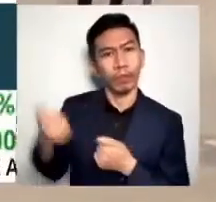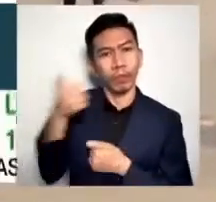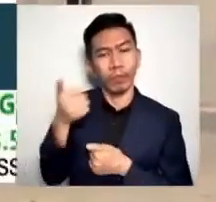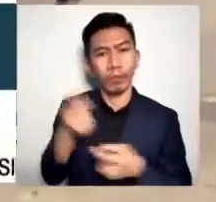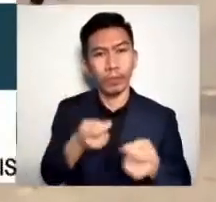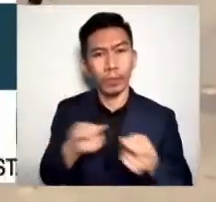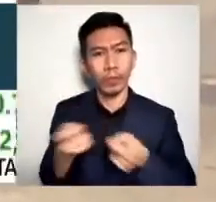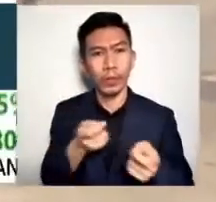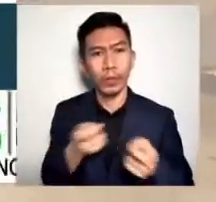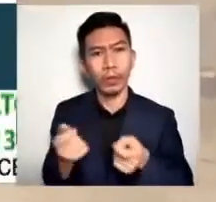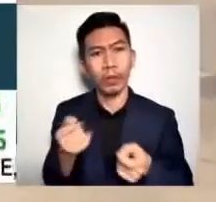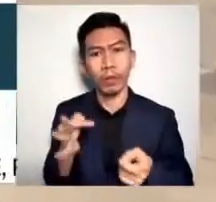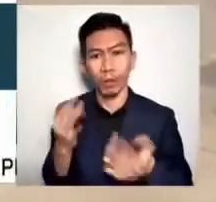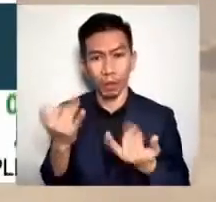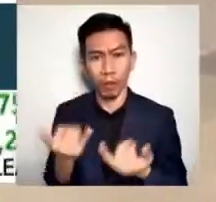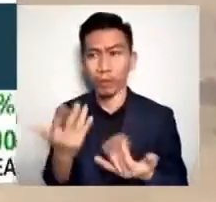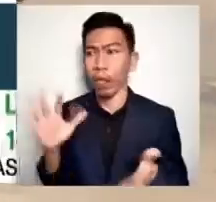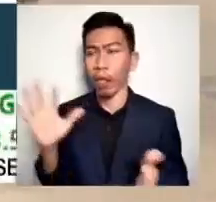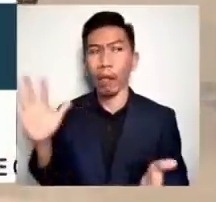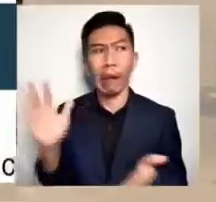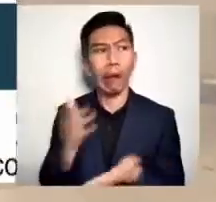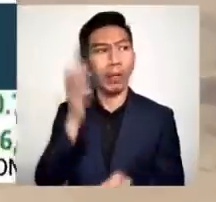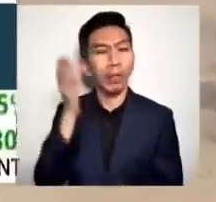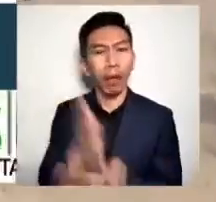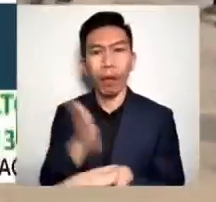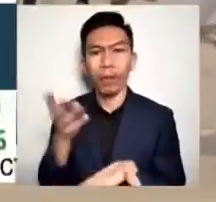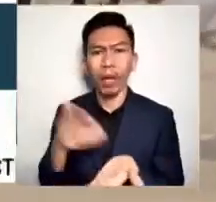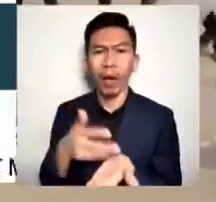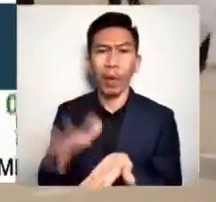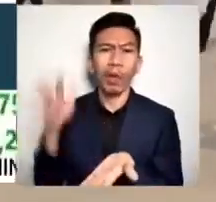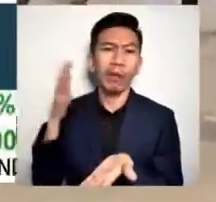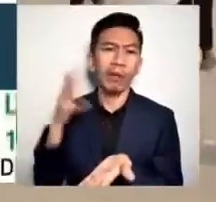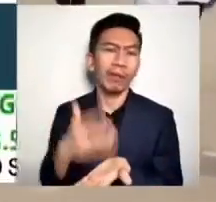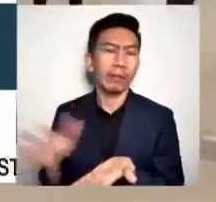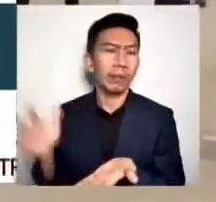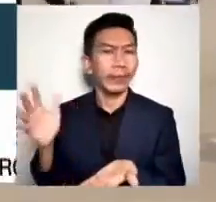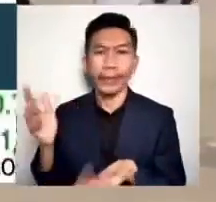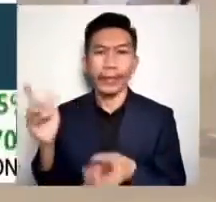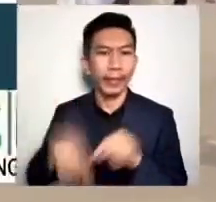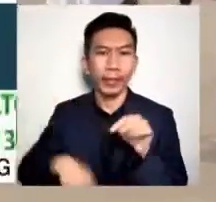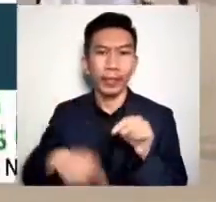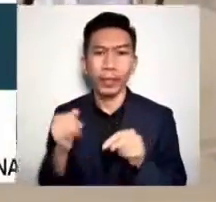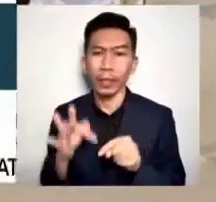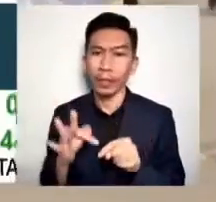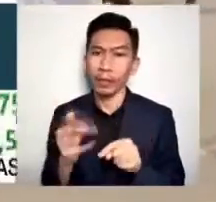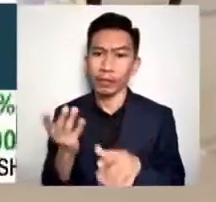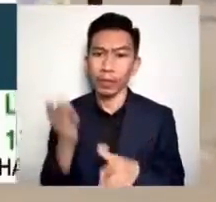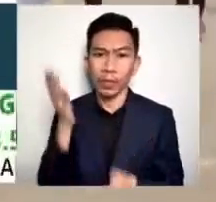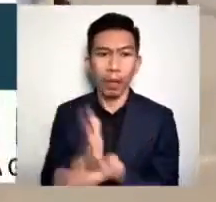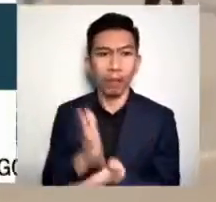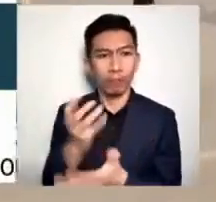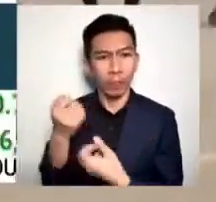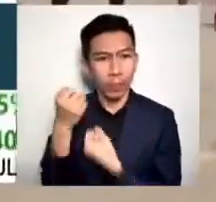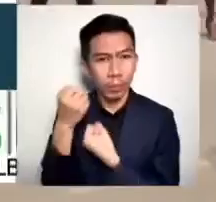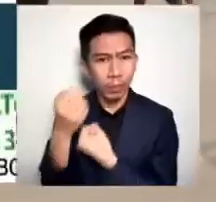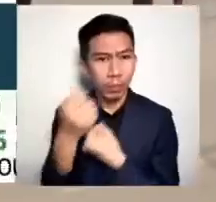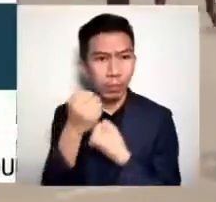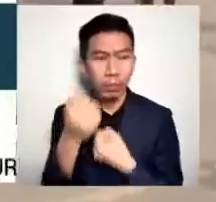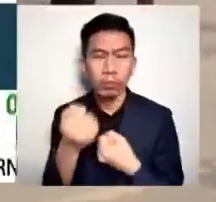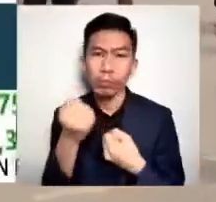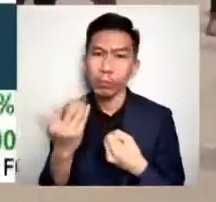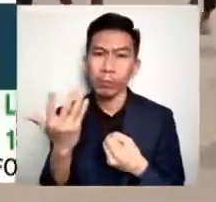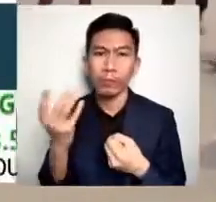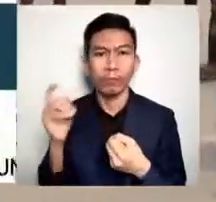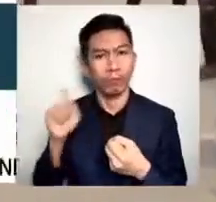just stopped everything that we're doing. It would be in vain if we did not continue to fight for their cause. So it has only strengthened